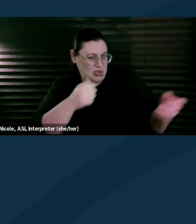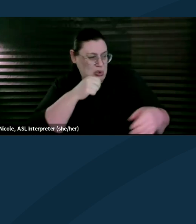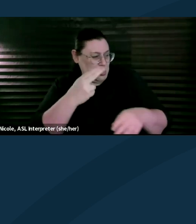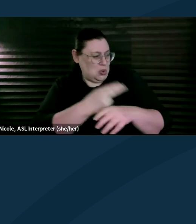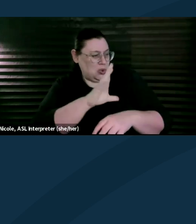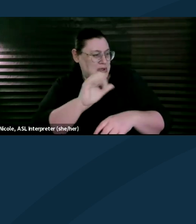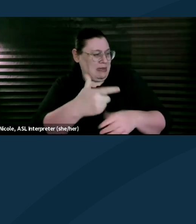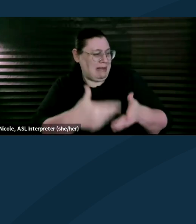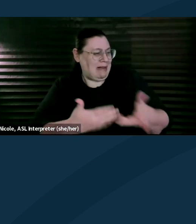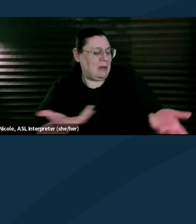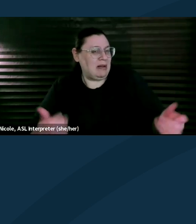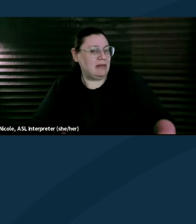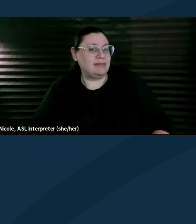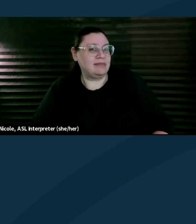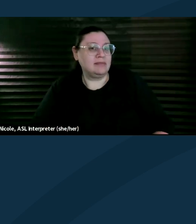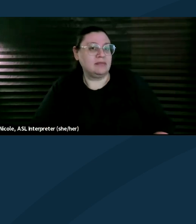leg anyway.